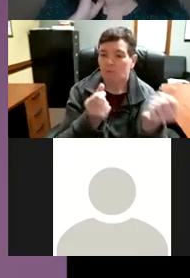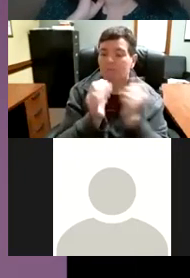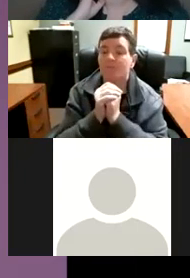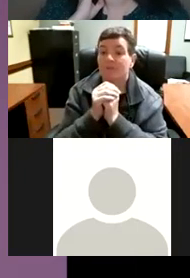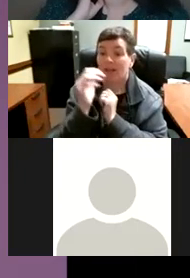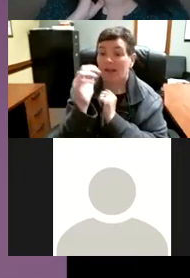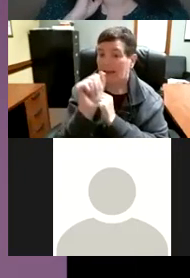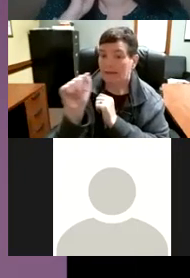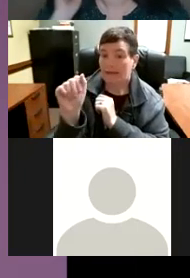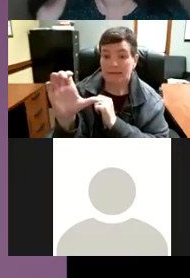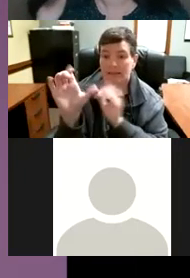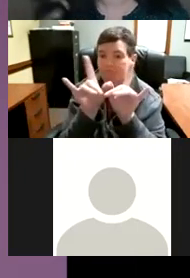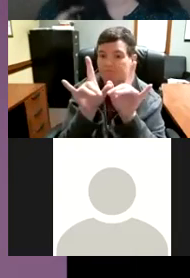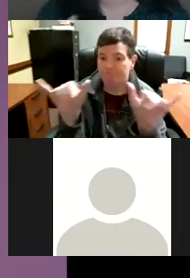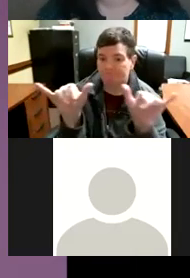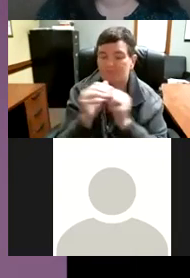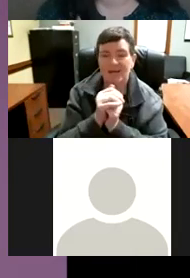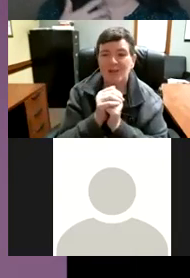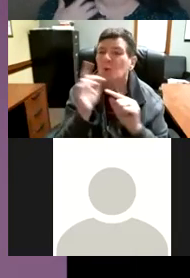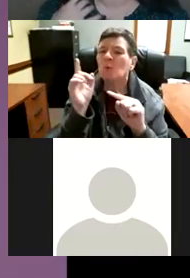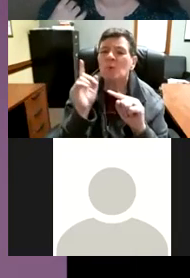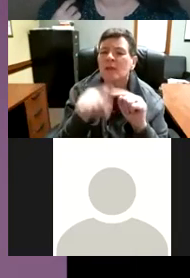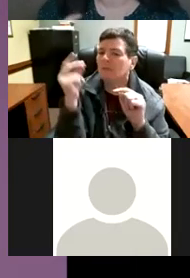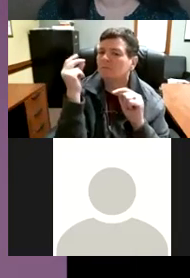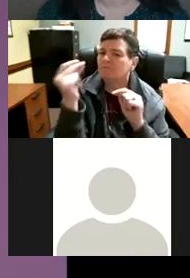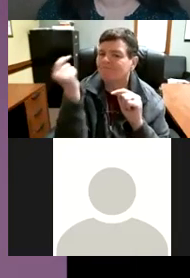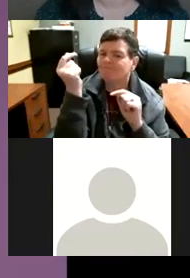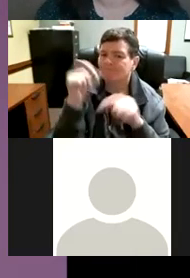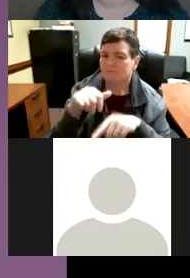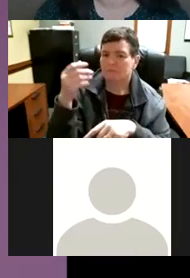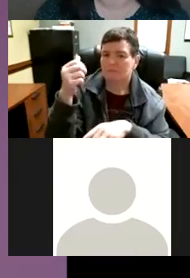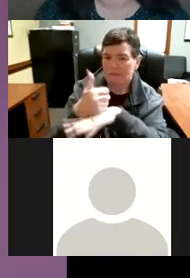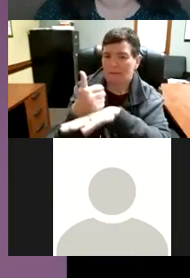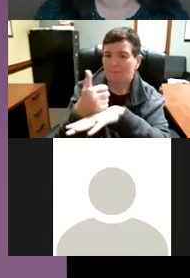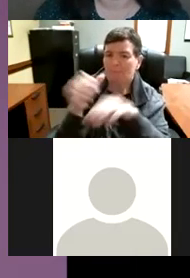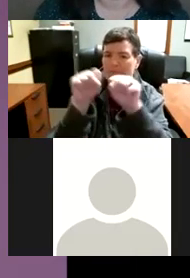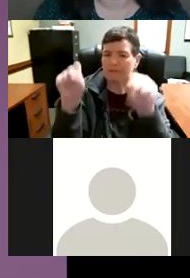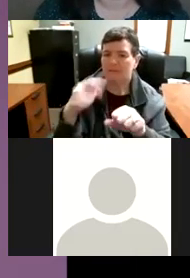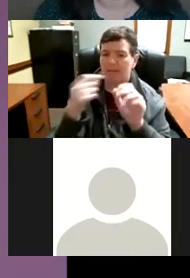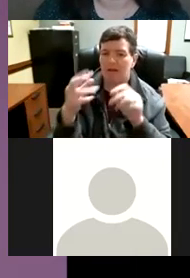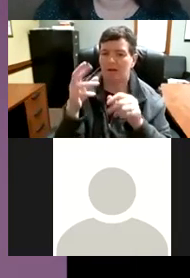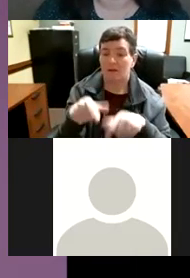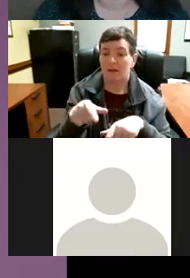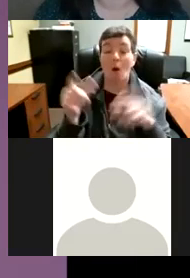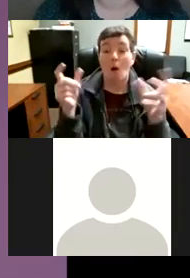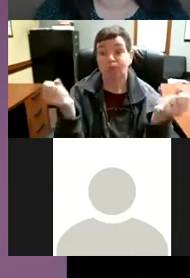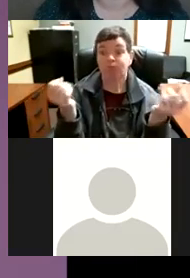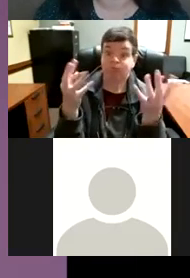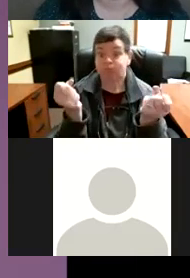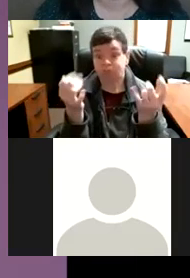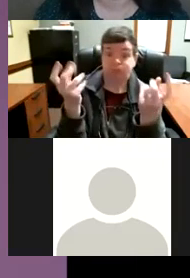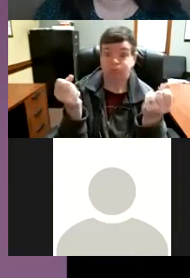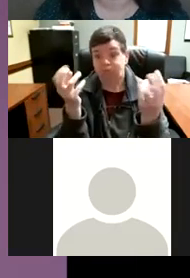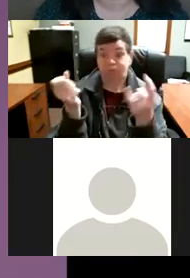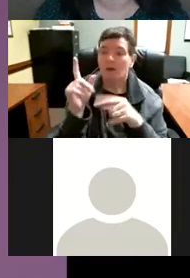AAC is the same way. You're not going to just be able to put a system in front of a kid and then be able to